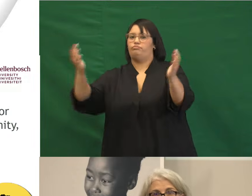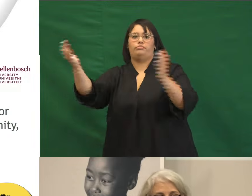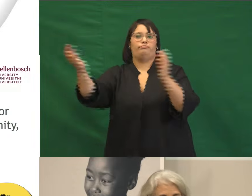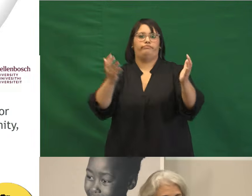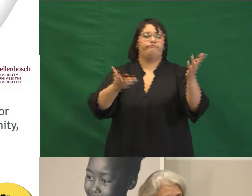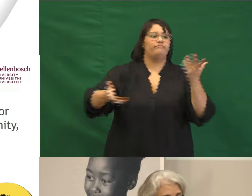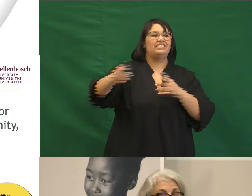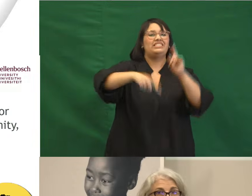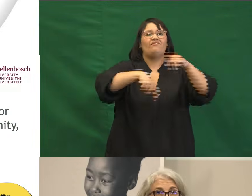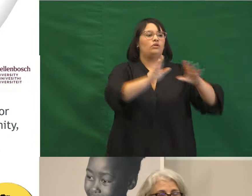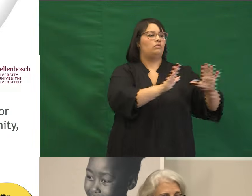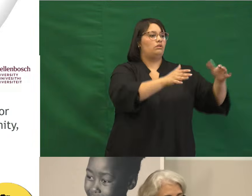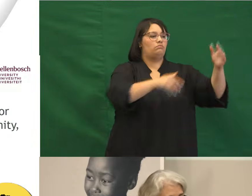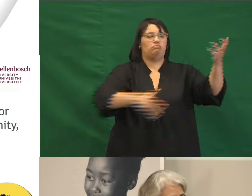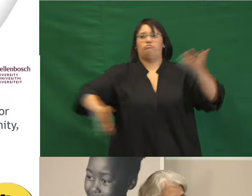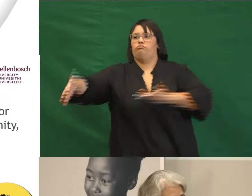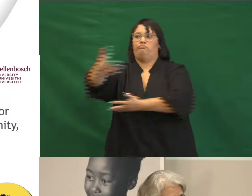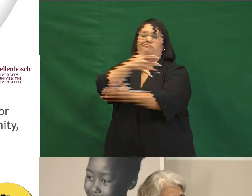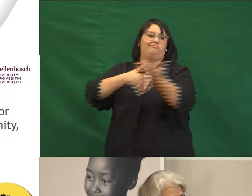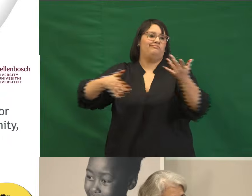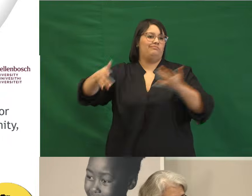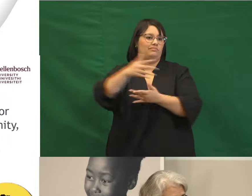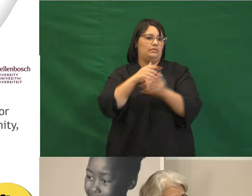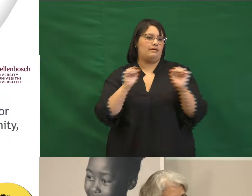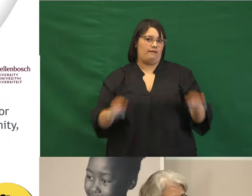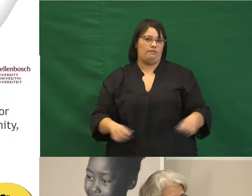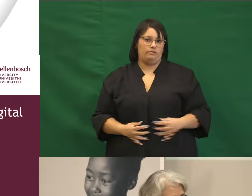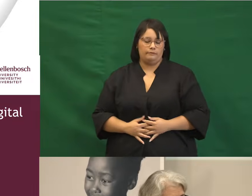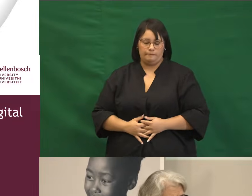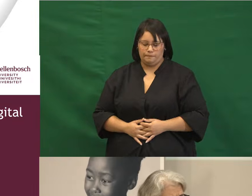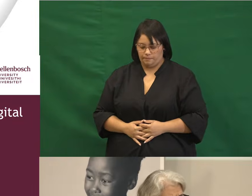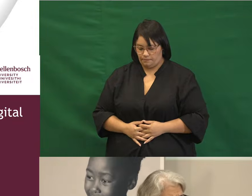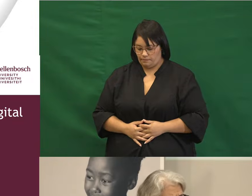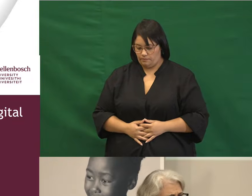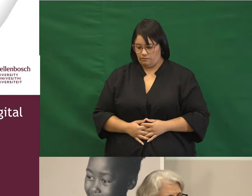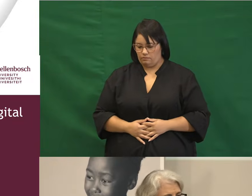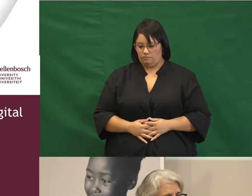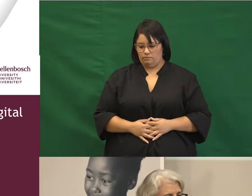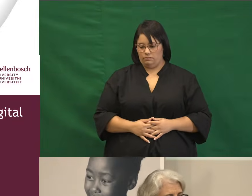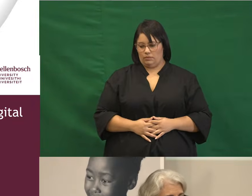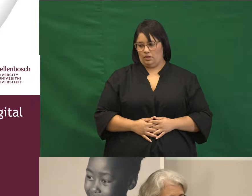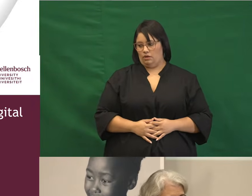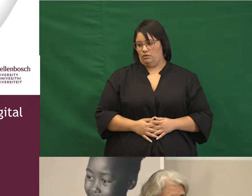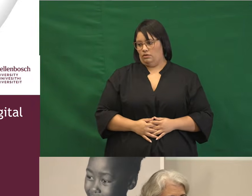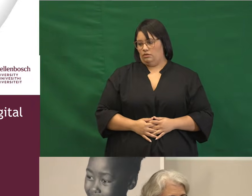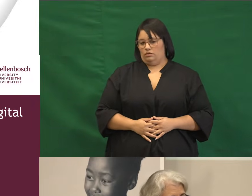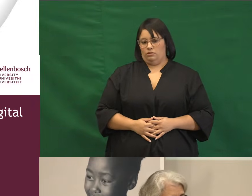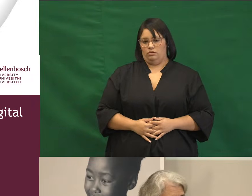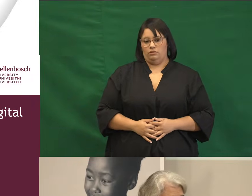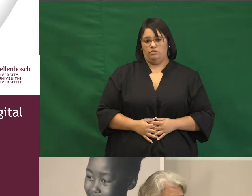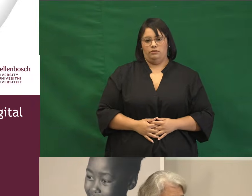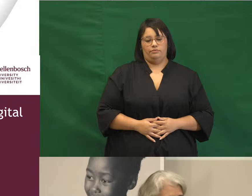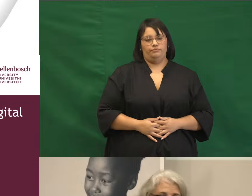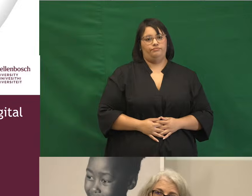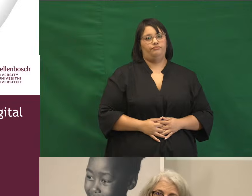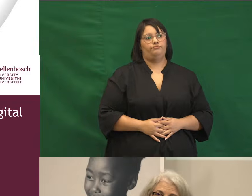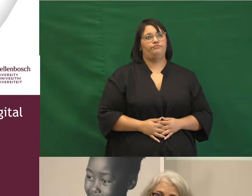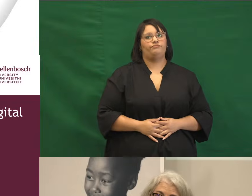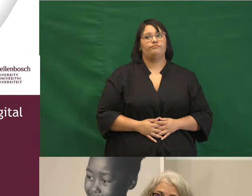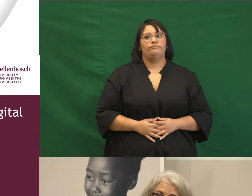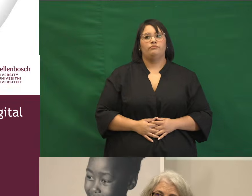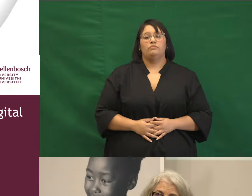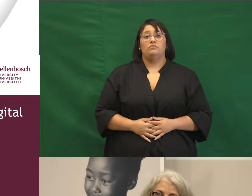across different sectors. Last slide, please. Or is that the last slide? Yeah. So this